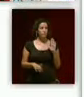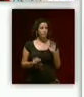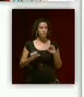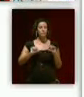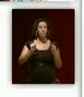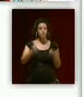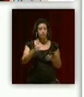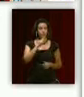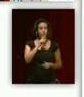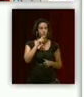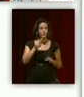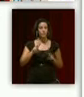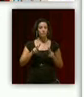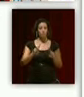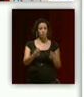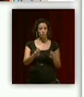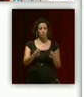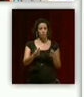P300